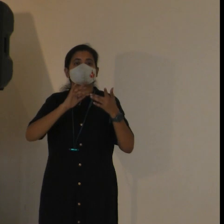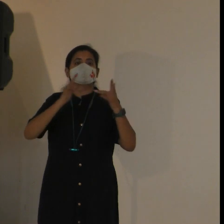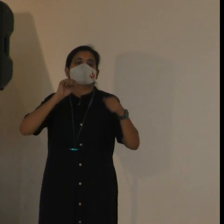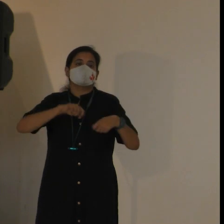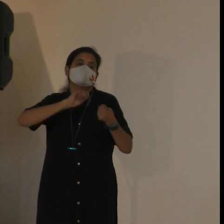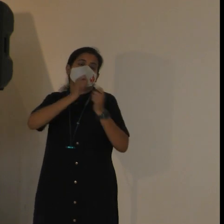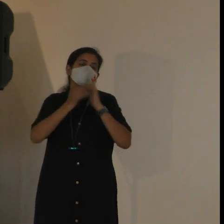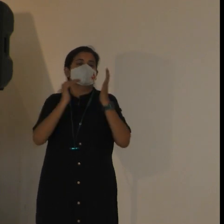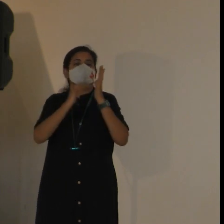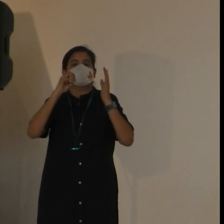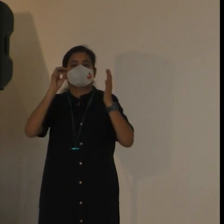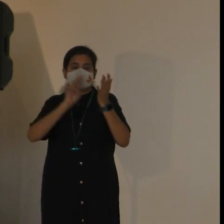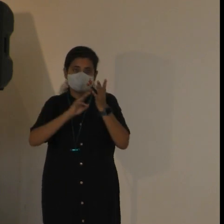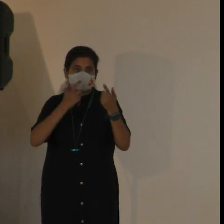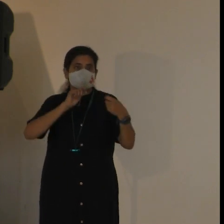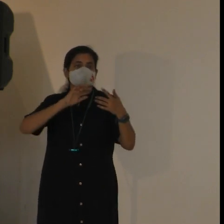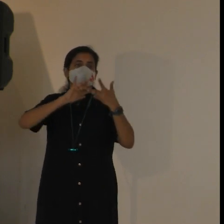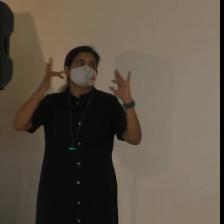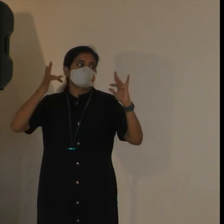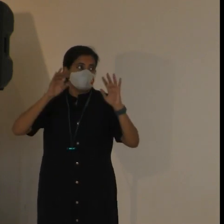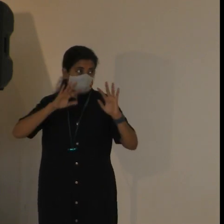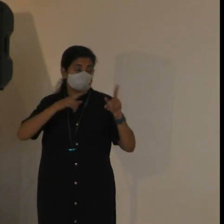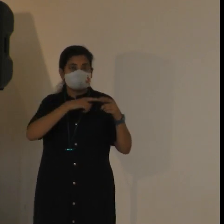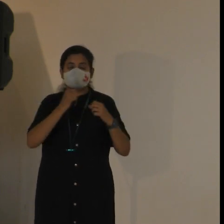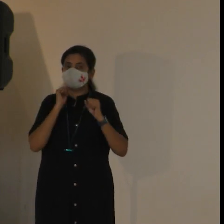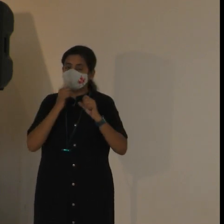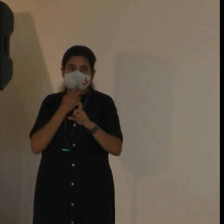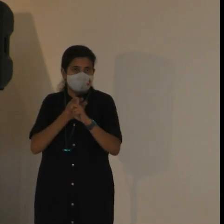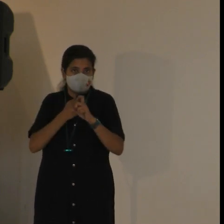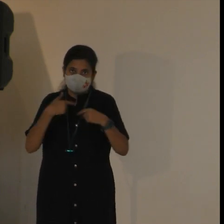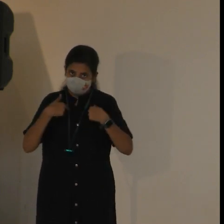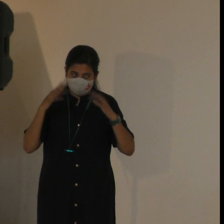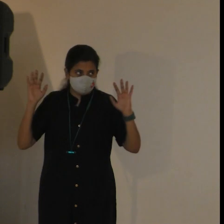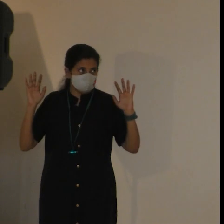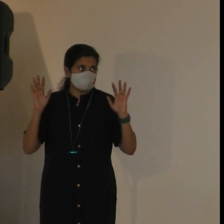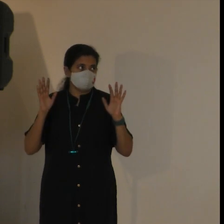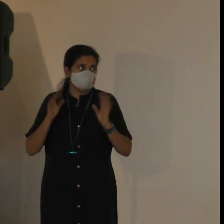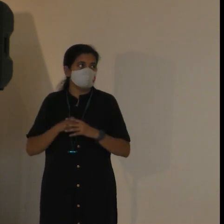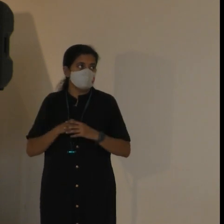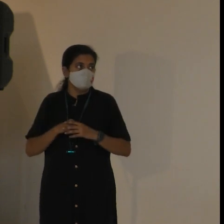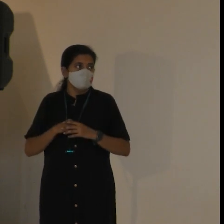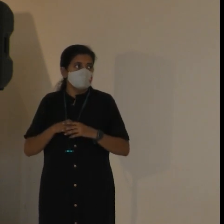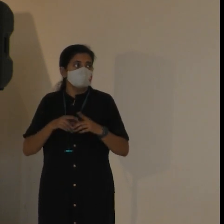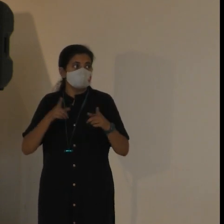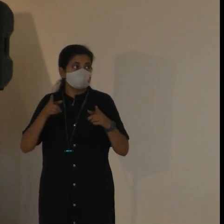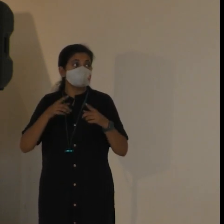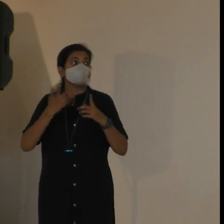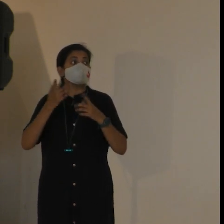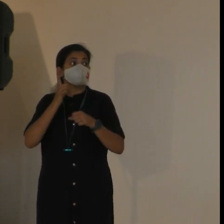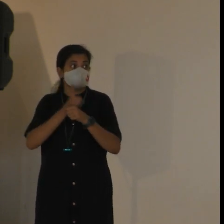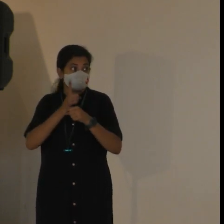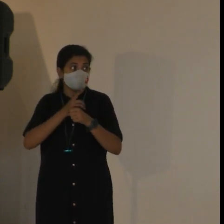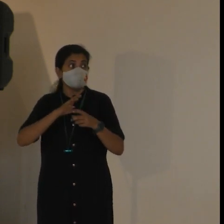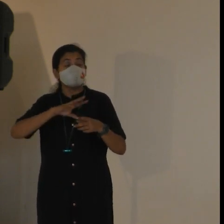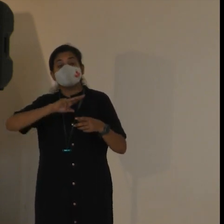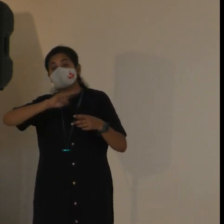Zoom or Microsoft Teams, it was a struggle for me. And we know that there were teachers across the board, different